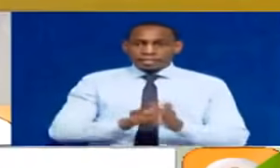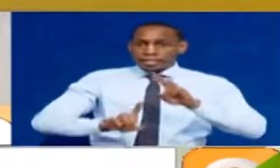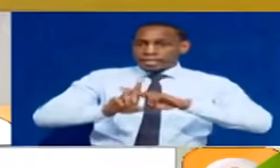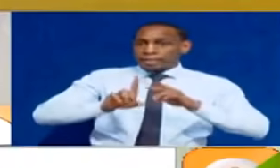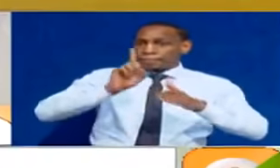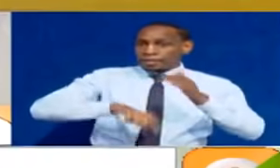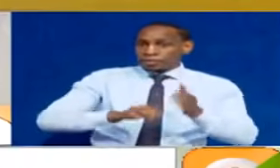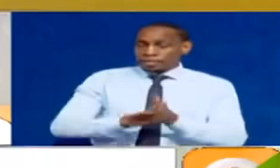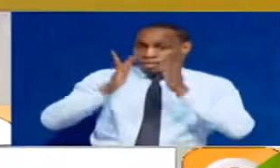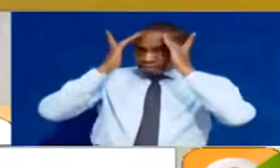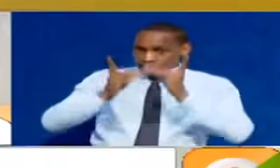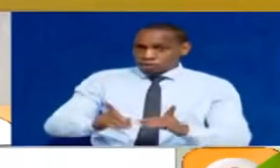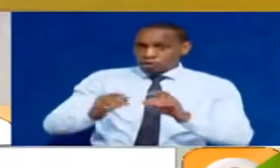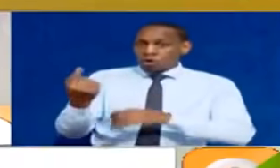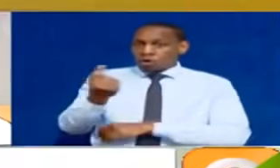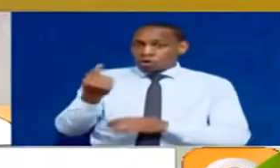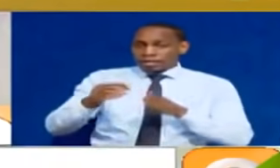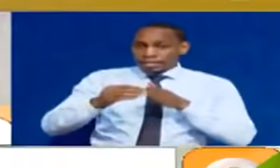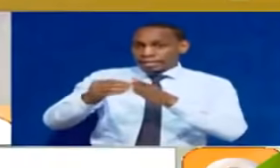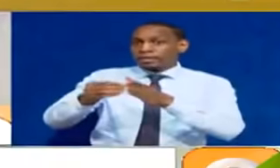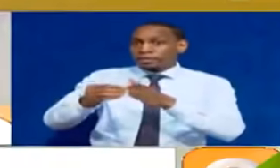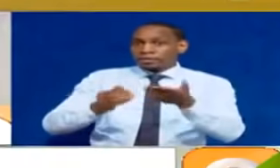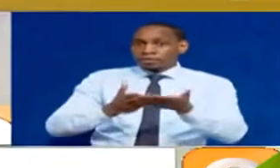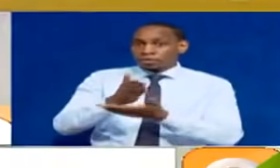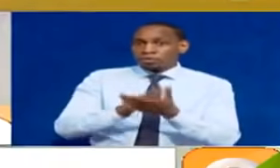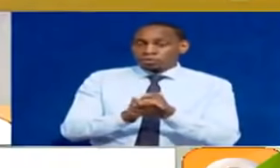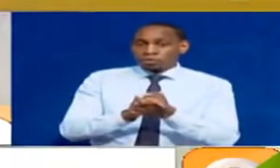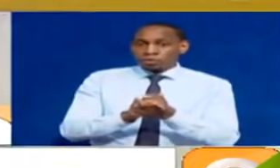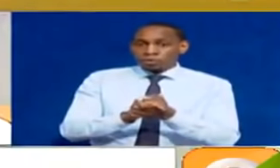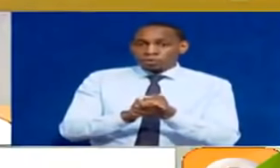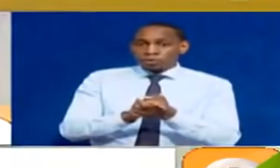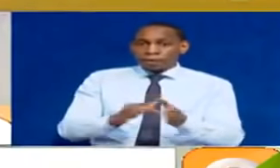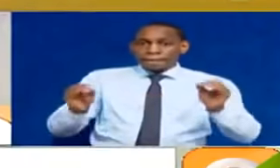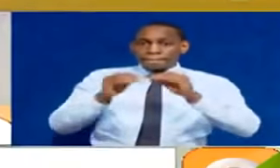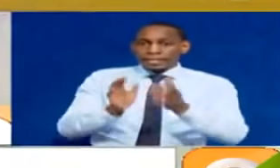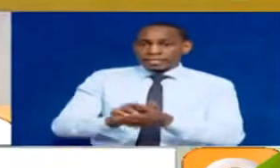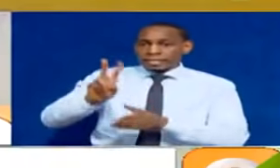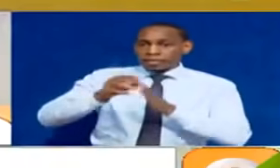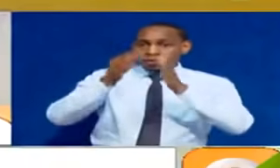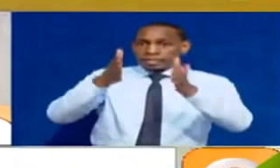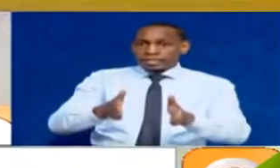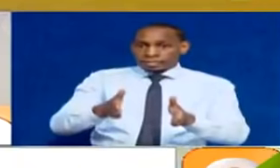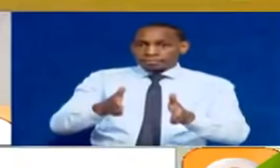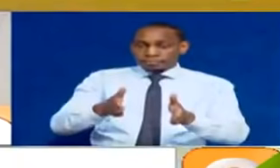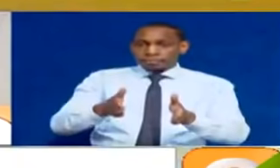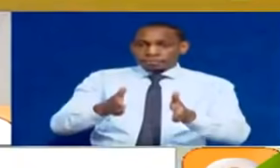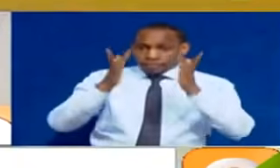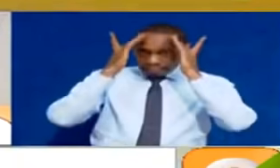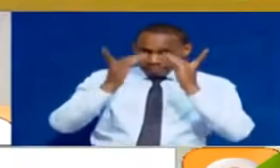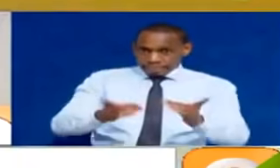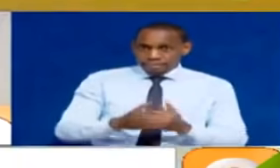emerging that this decision can only be informed by how the meeting between the two principals